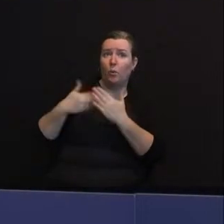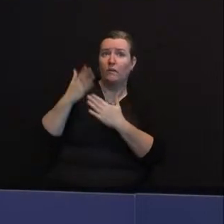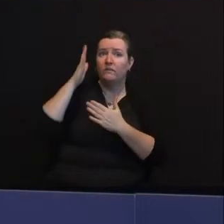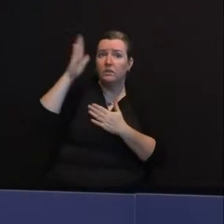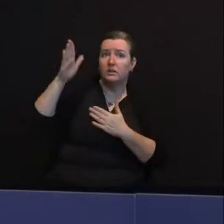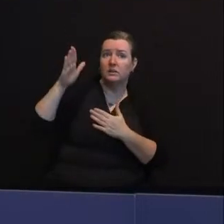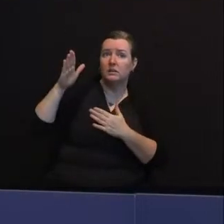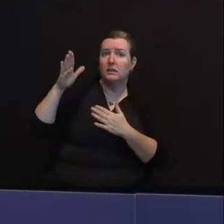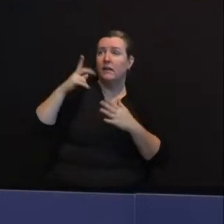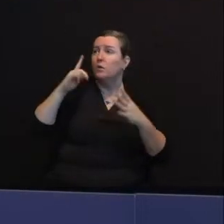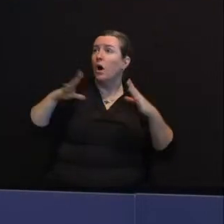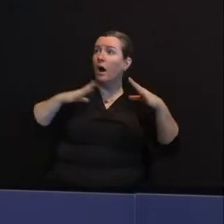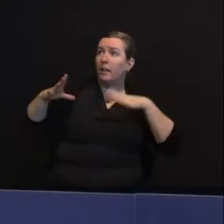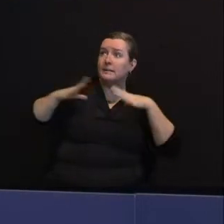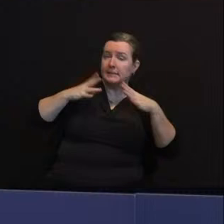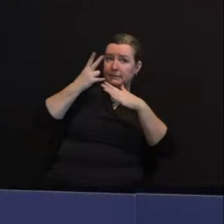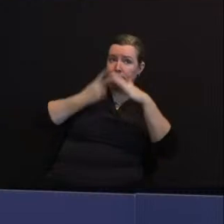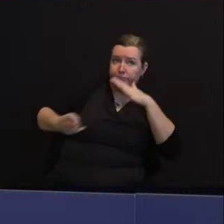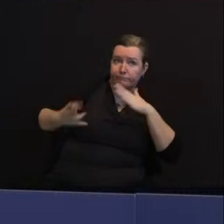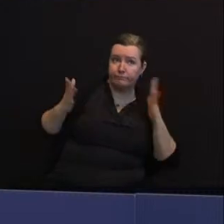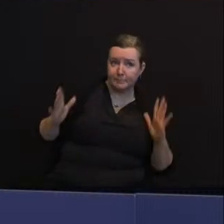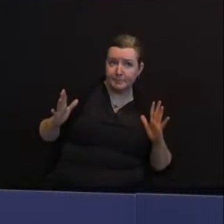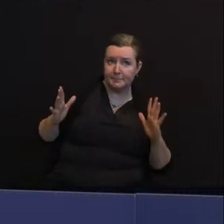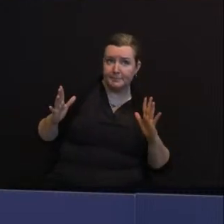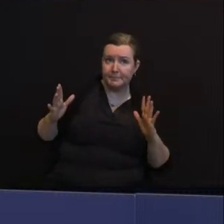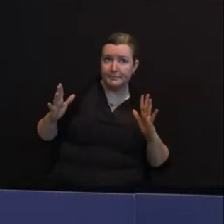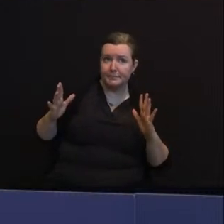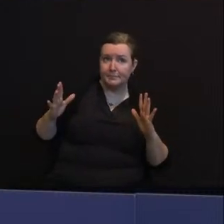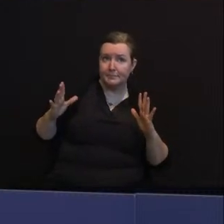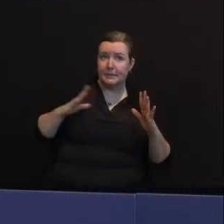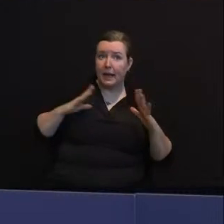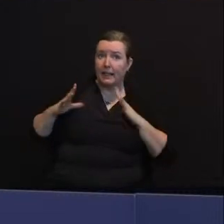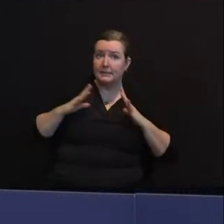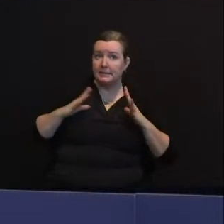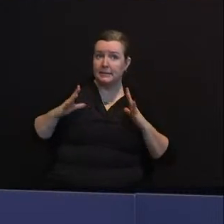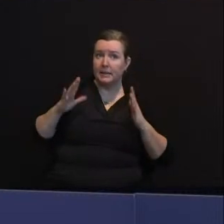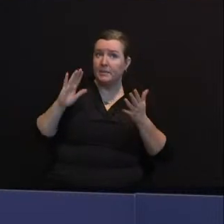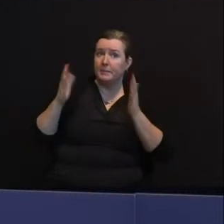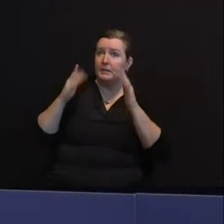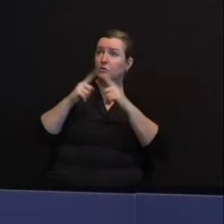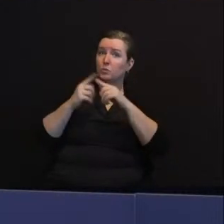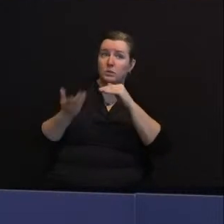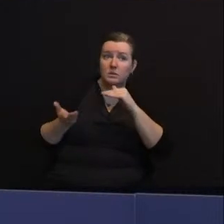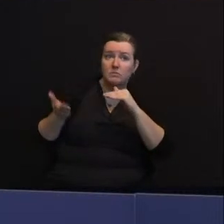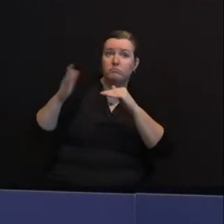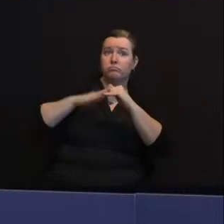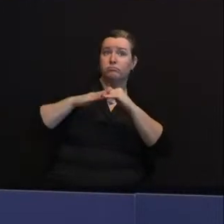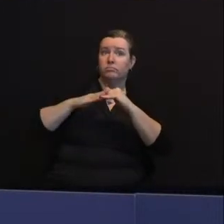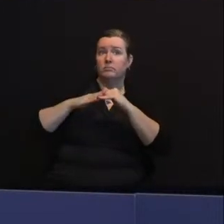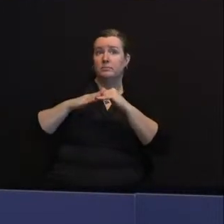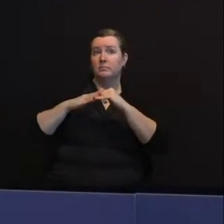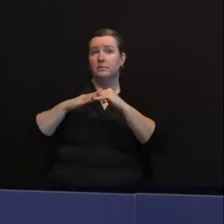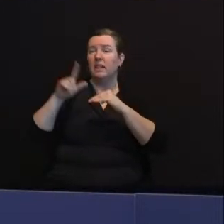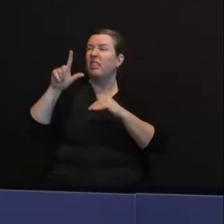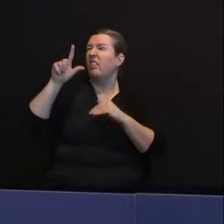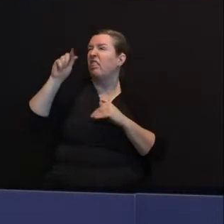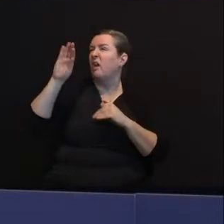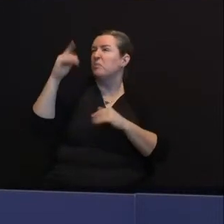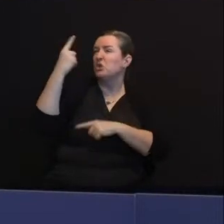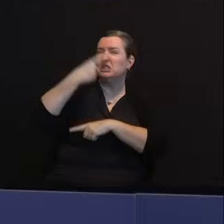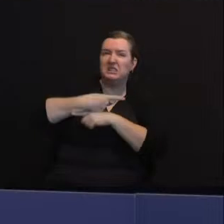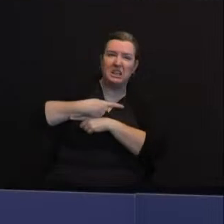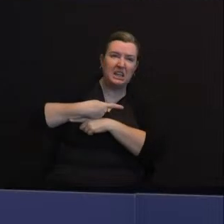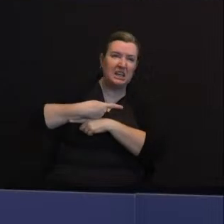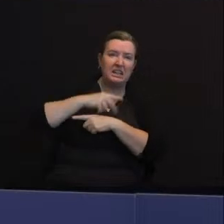rates as the increase in hospitalizations from prior holidays. So what we saw Labor Day, what we saw